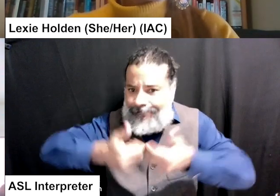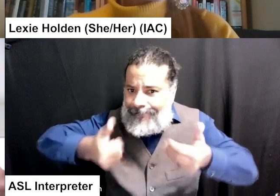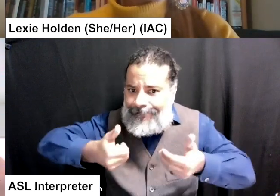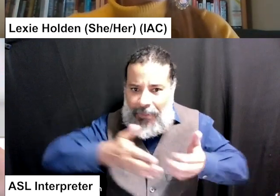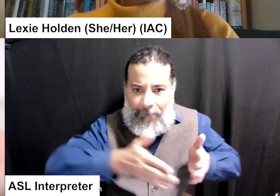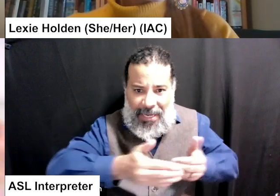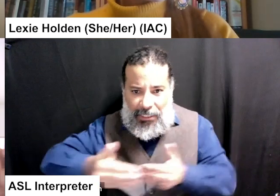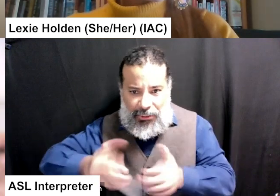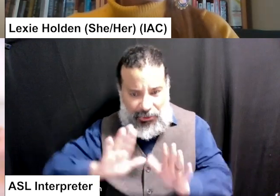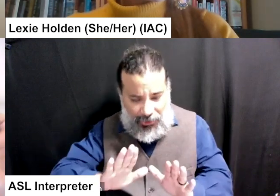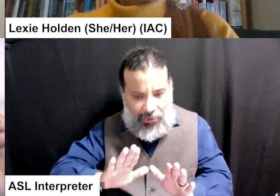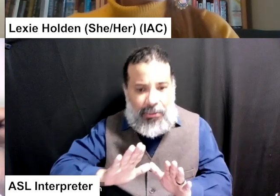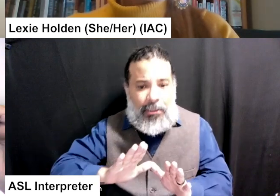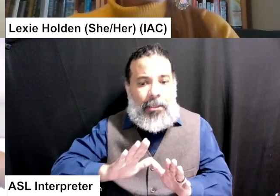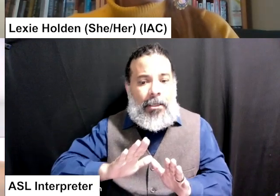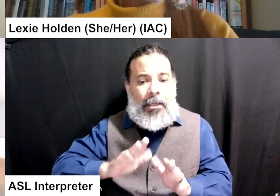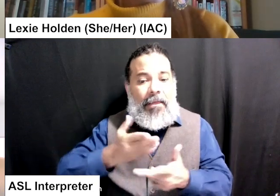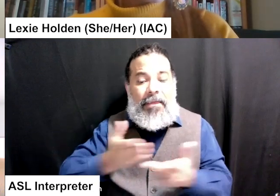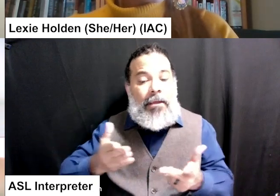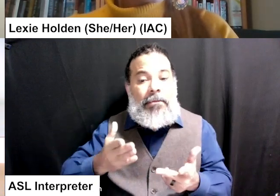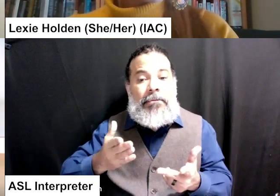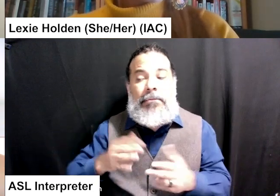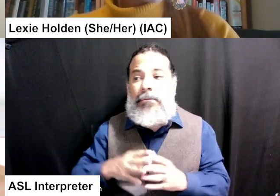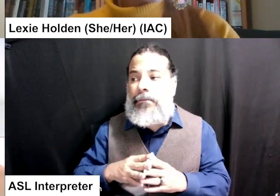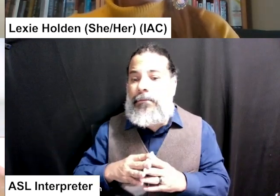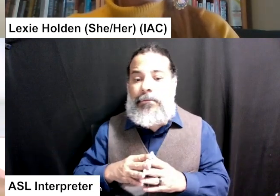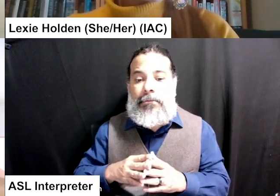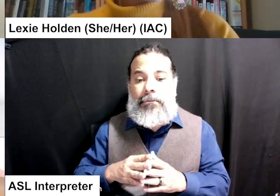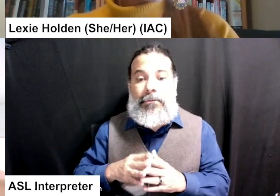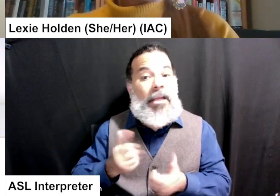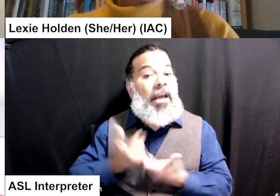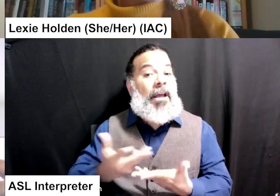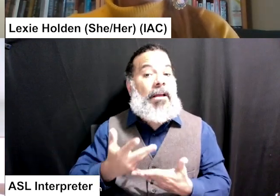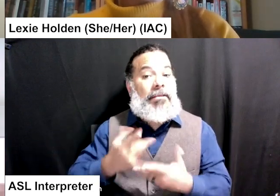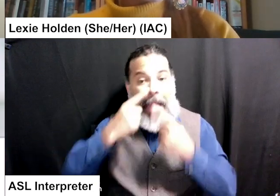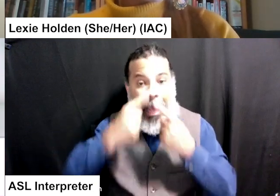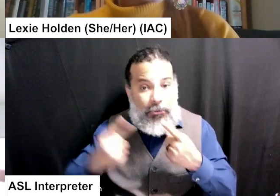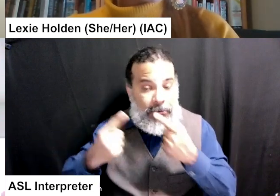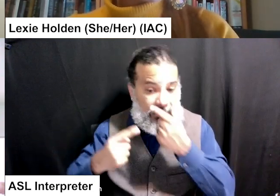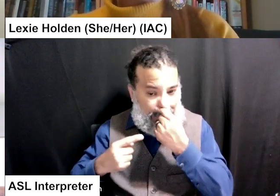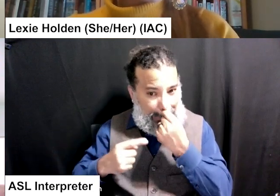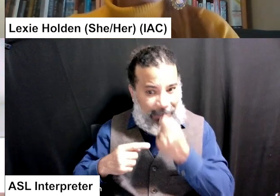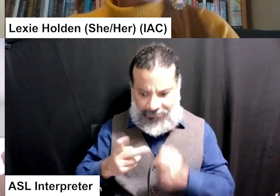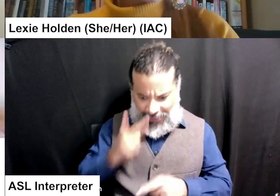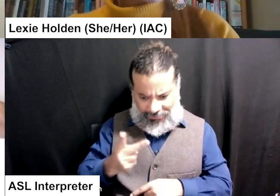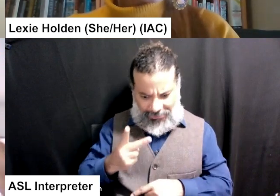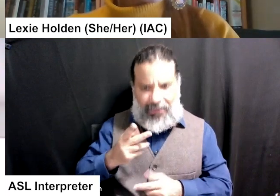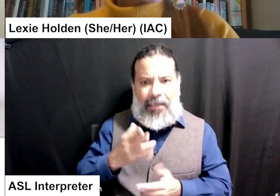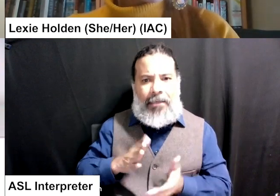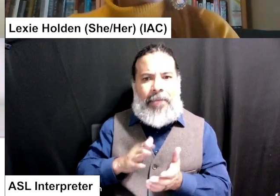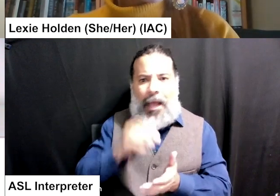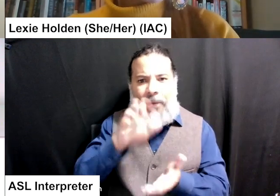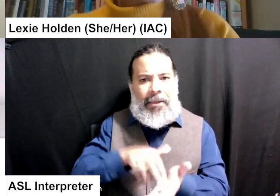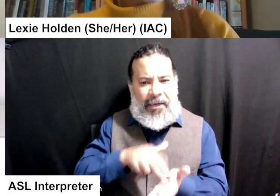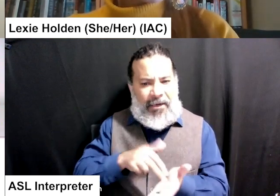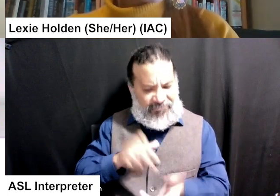package, and even things that are that can cause allergy. Oftentimes I see peanut butter, they're thrown